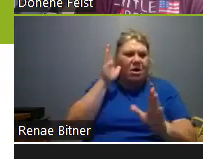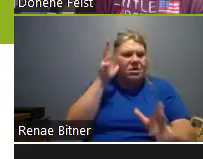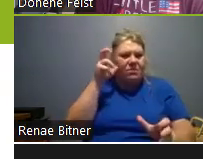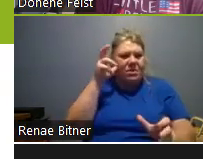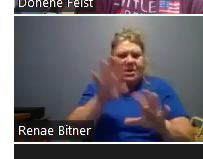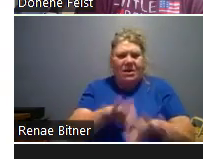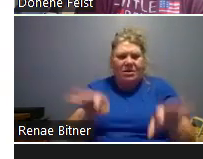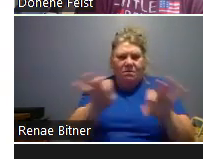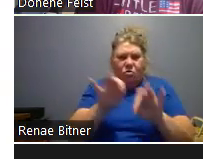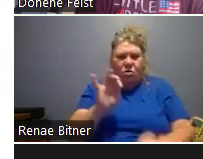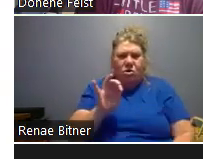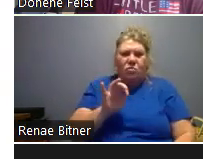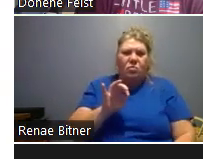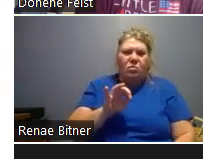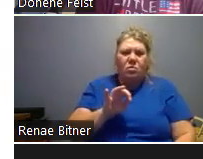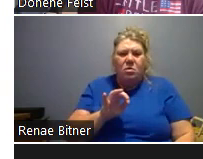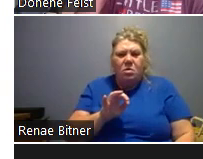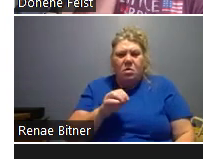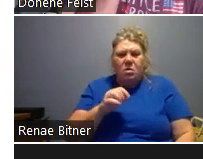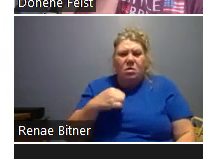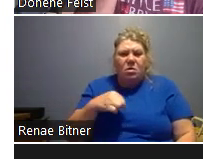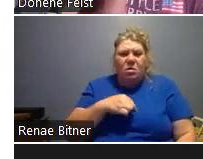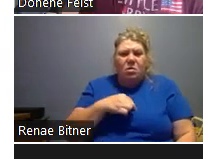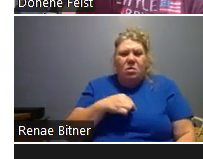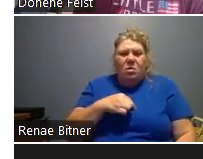as well. So we're just gonna move on.